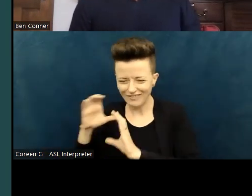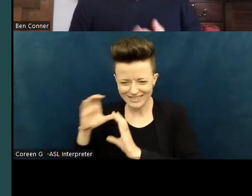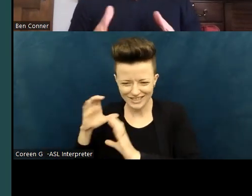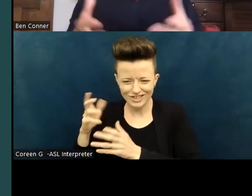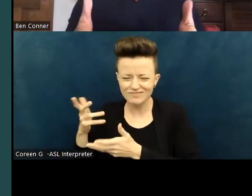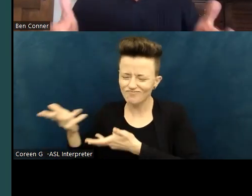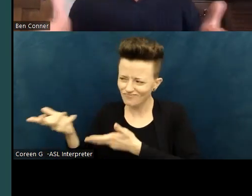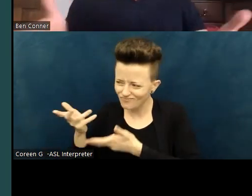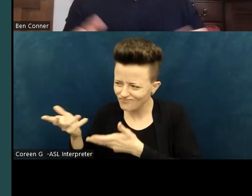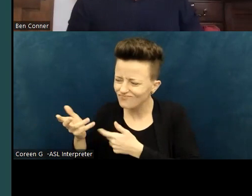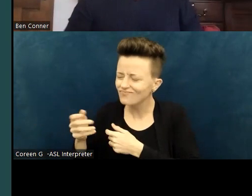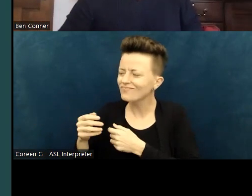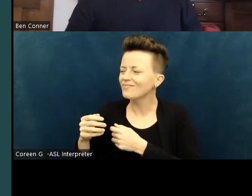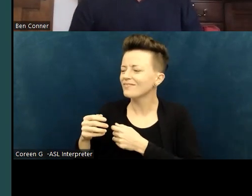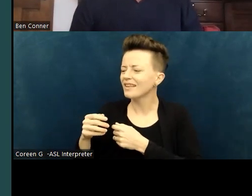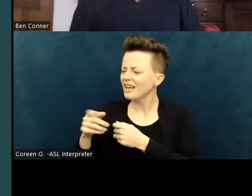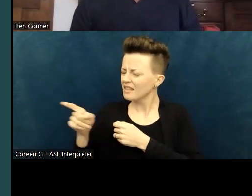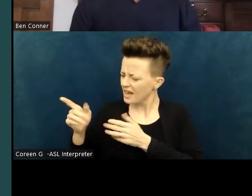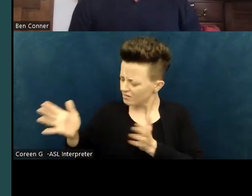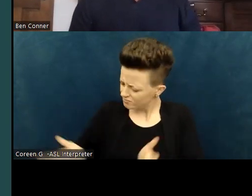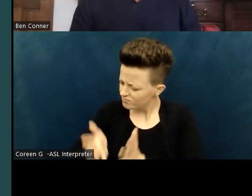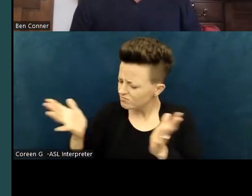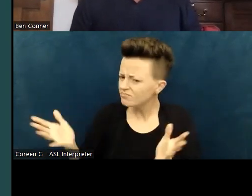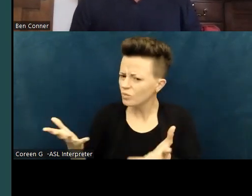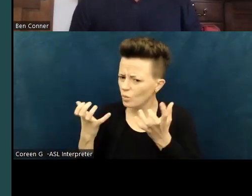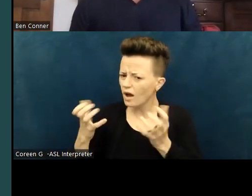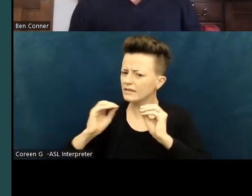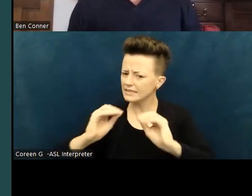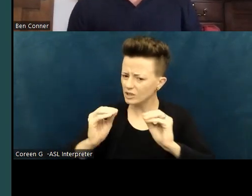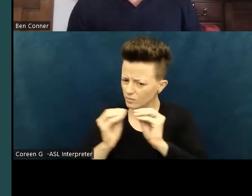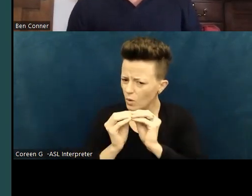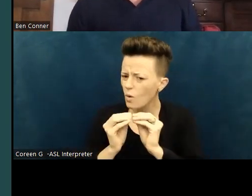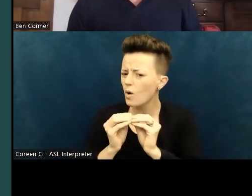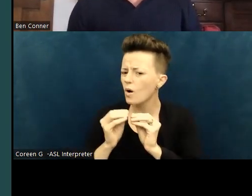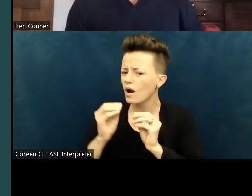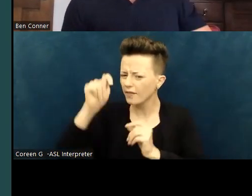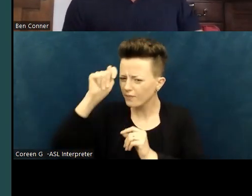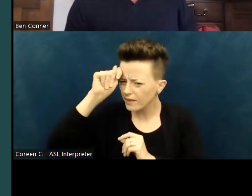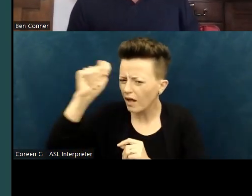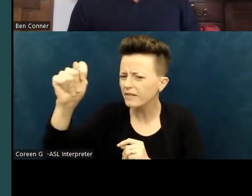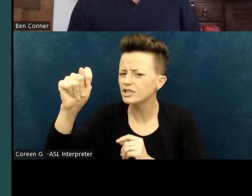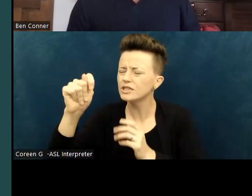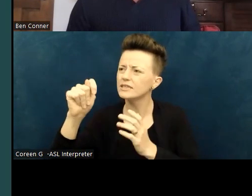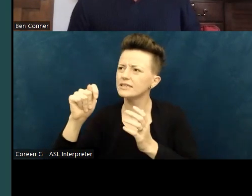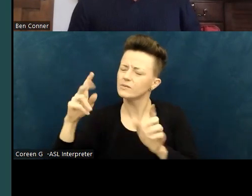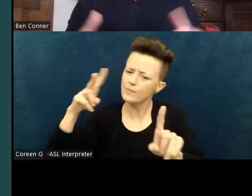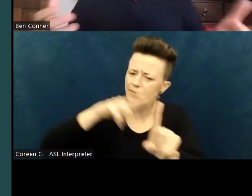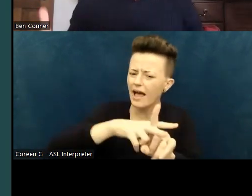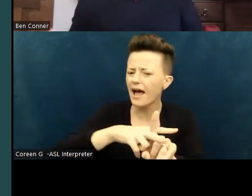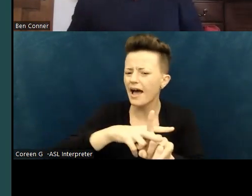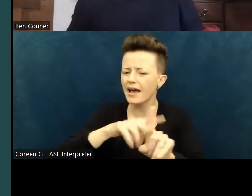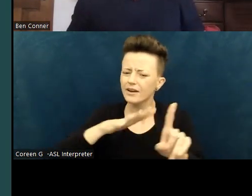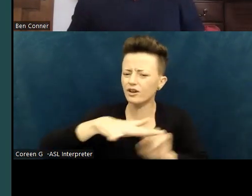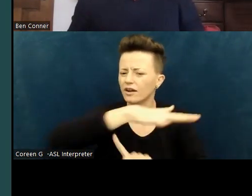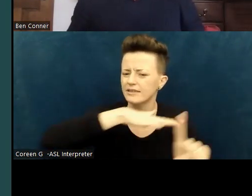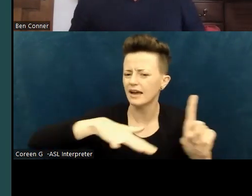to teach more contextual theologies. And my response is, all theology is contextual theology. It just depends